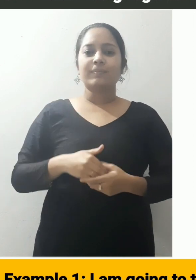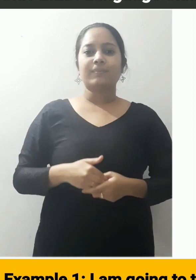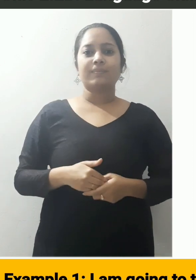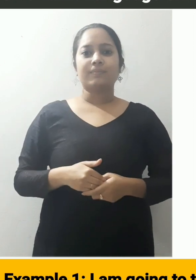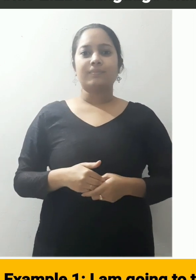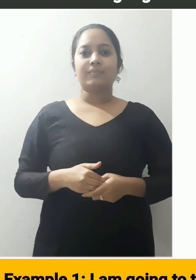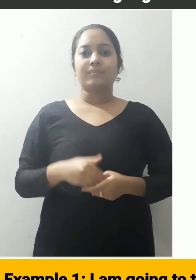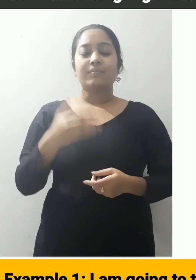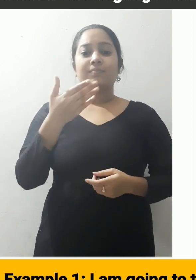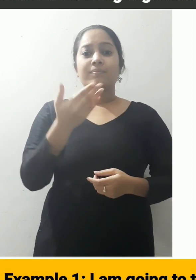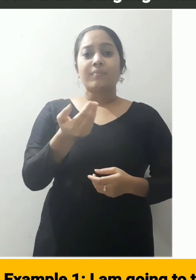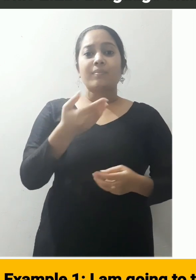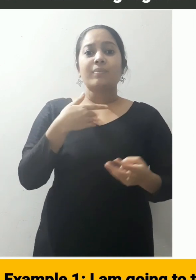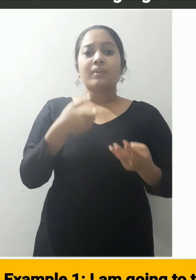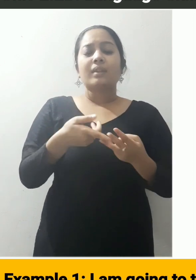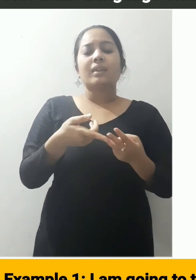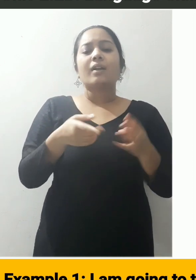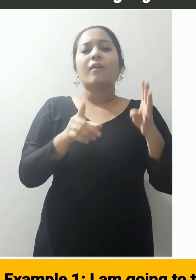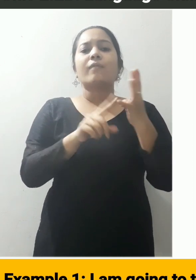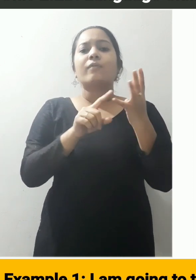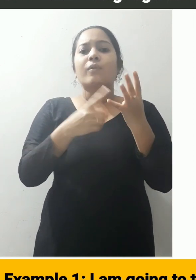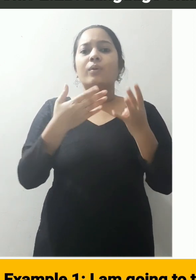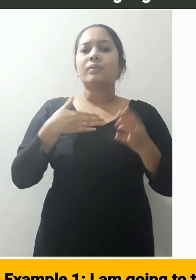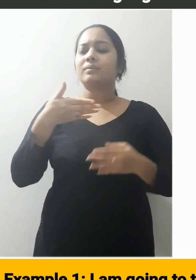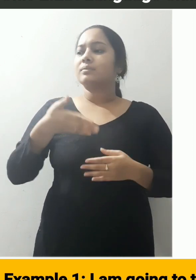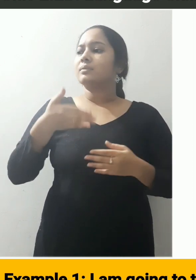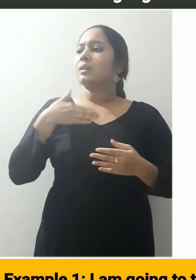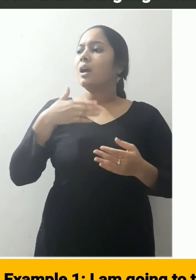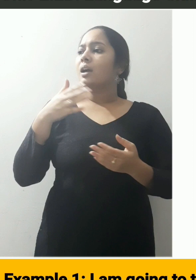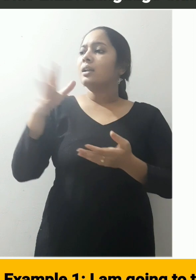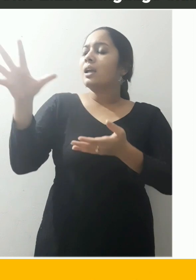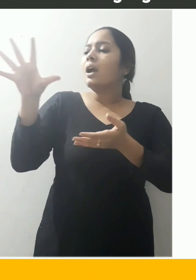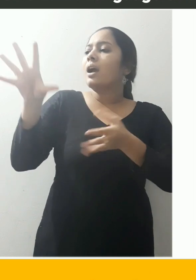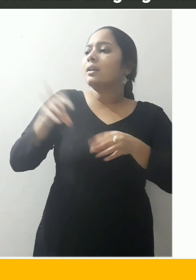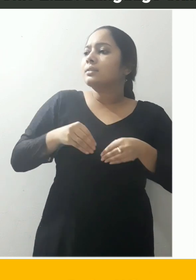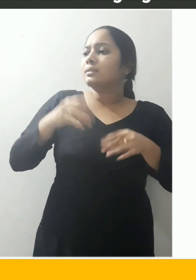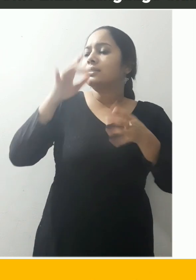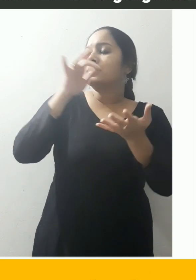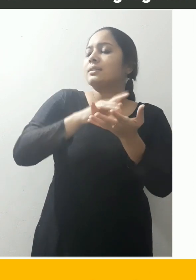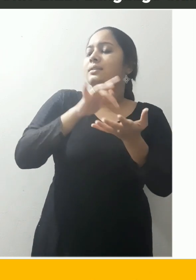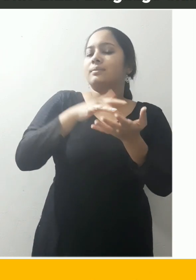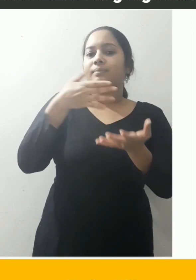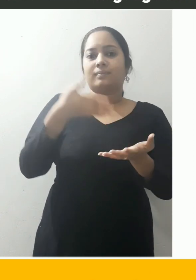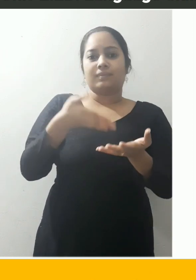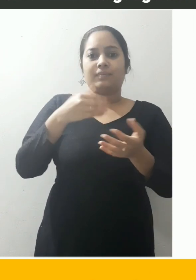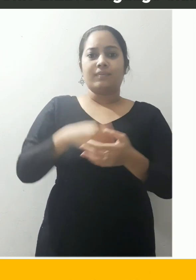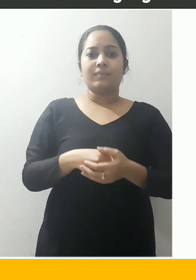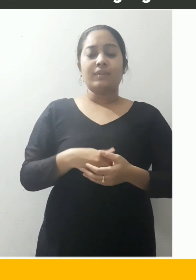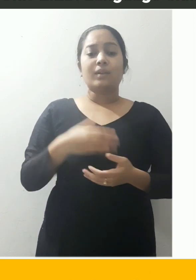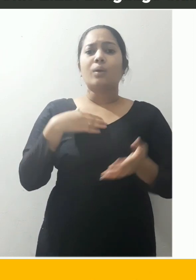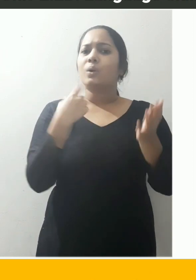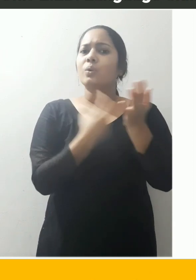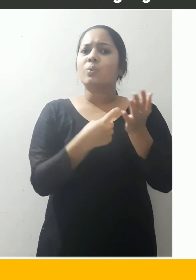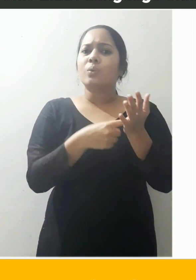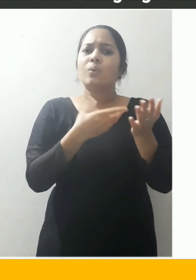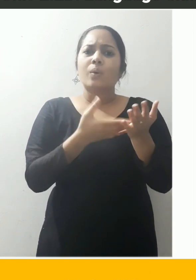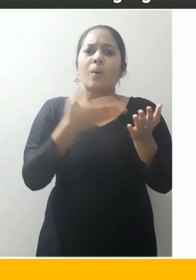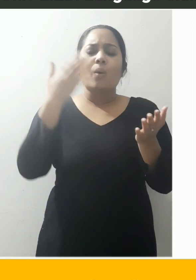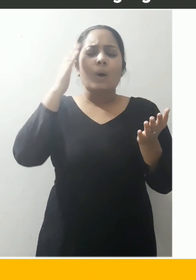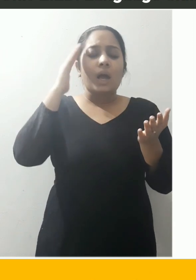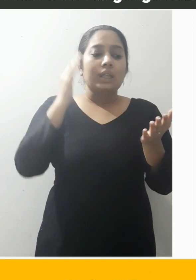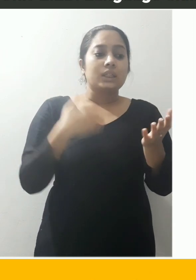This is the accepting order department. Rule: when you know what the object